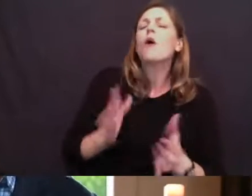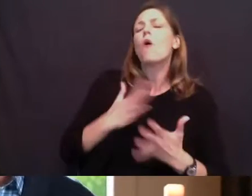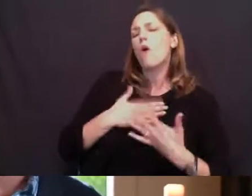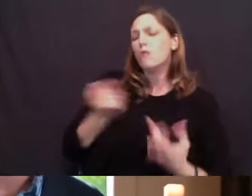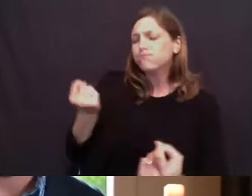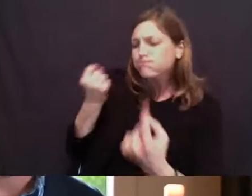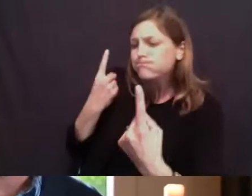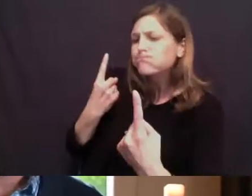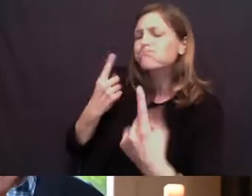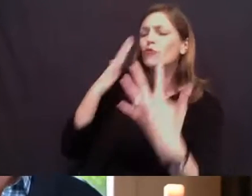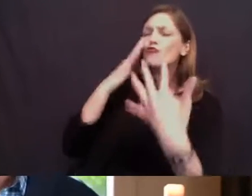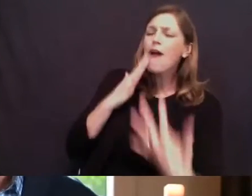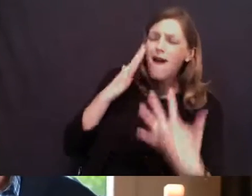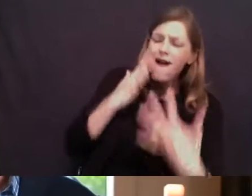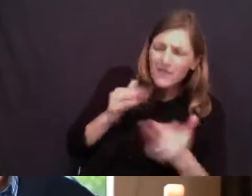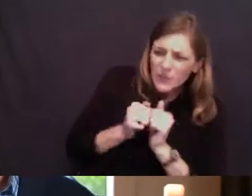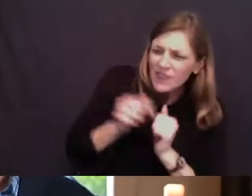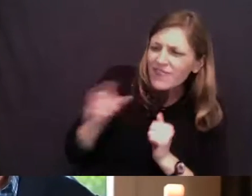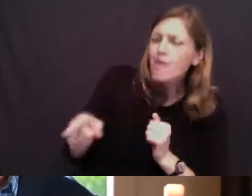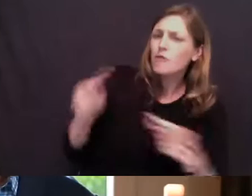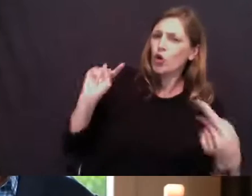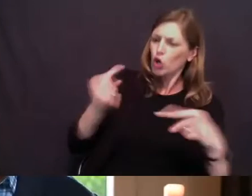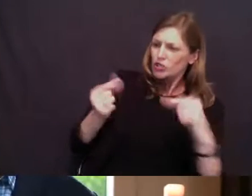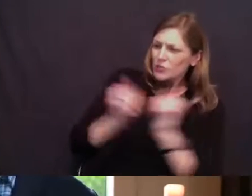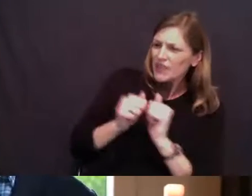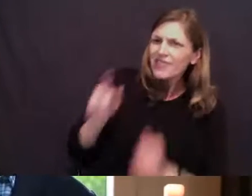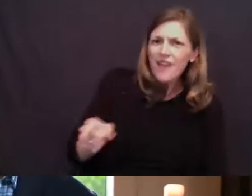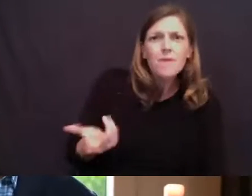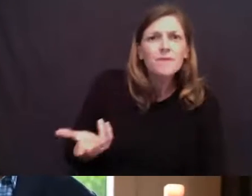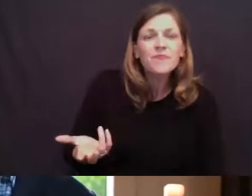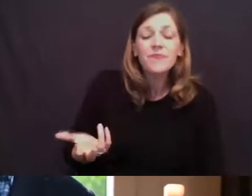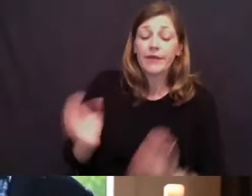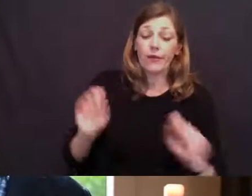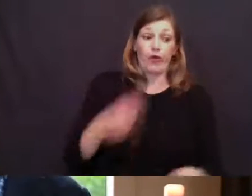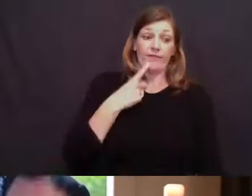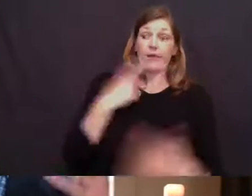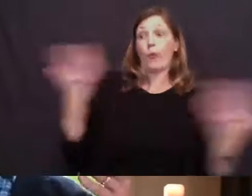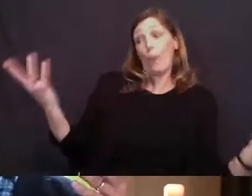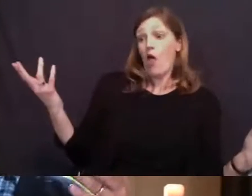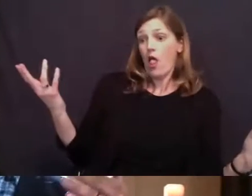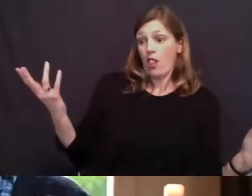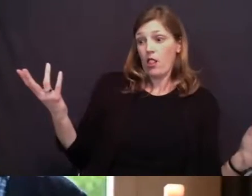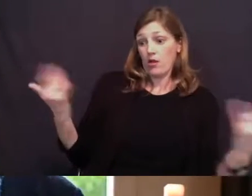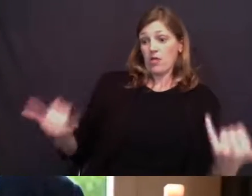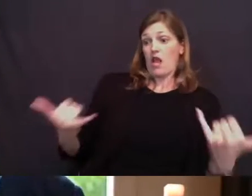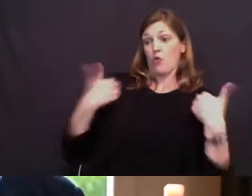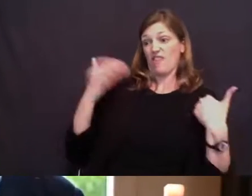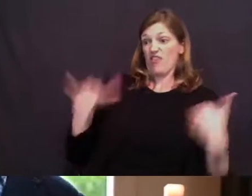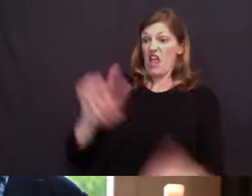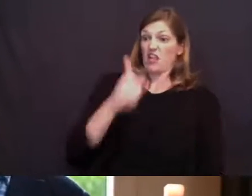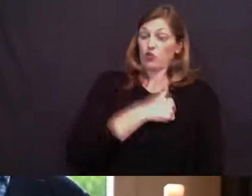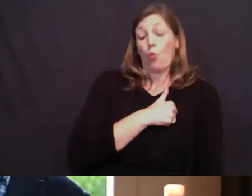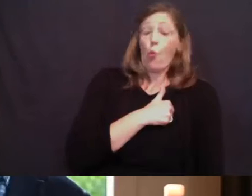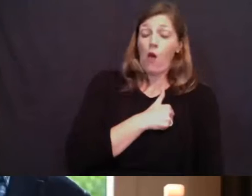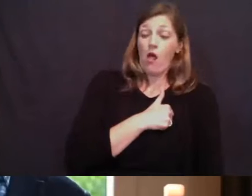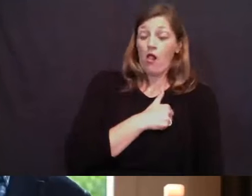He weeps with them. He hurts with them. He could have said, well, now that you have this attitude with me, well, I was going